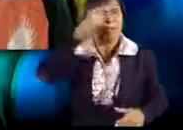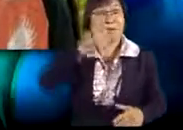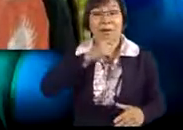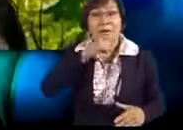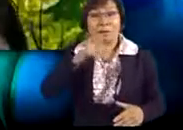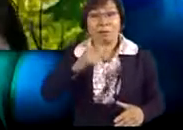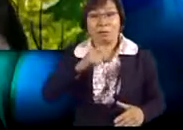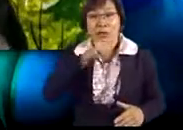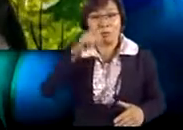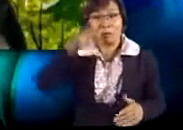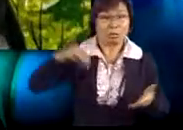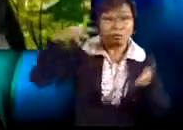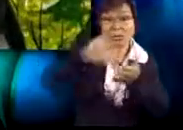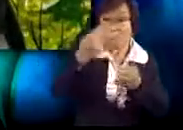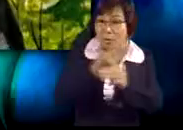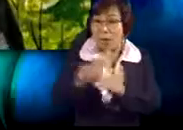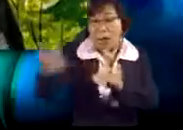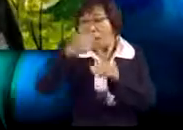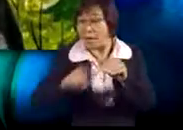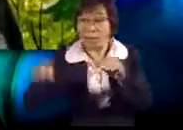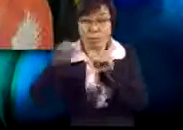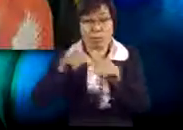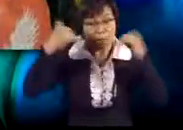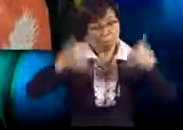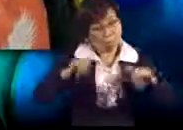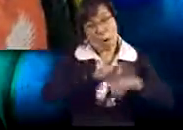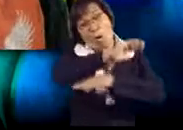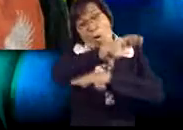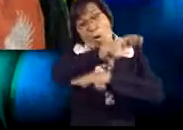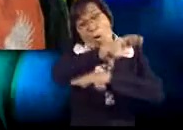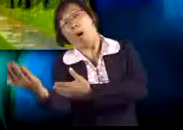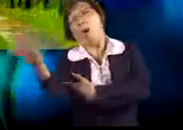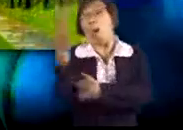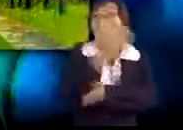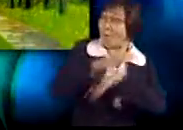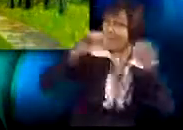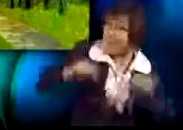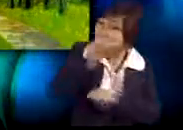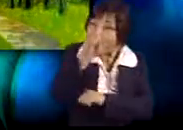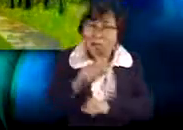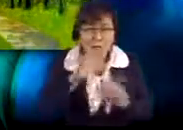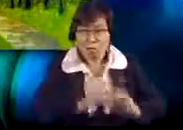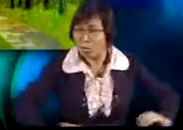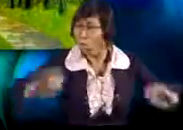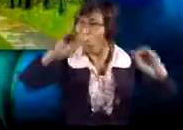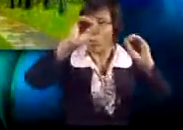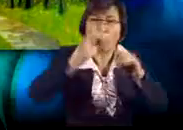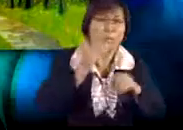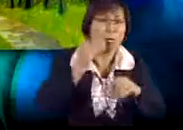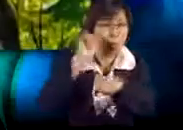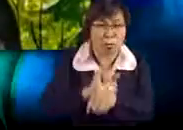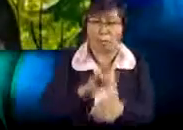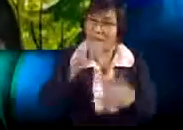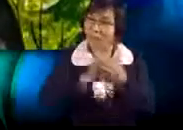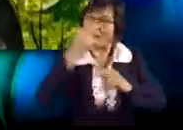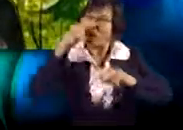study mathematics anymore. I mean, we can play all day, can't we? And no homework? Yes, it would be